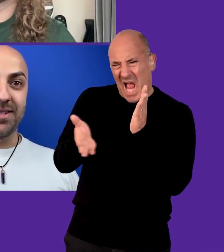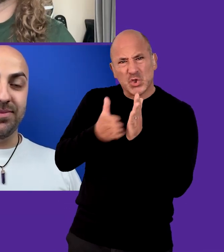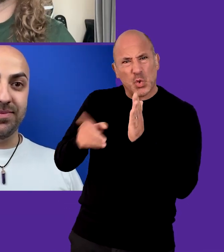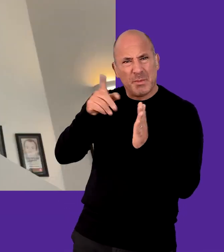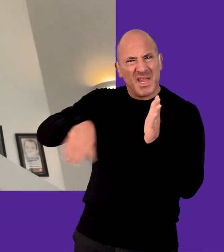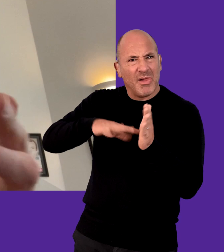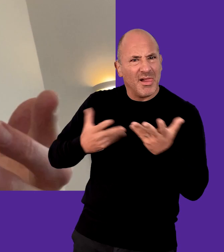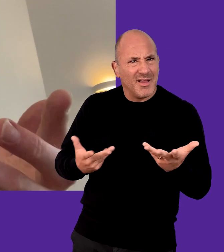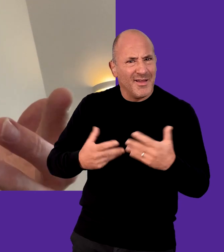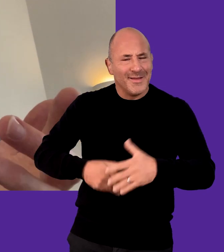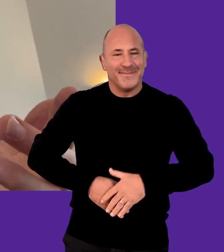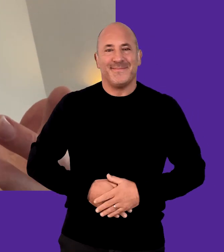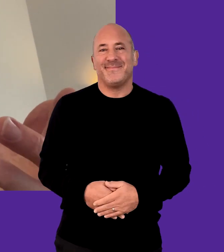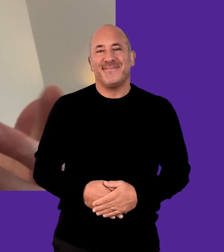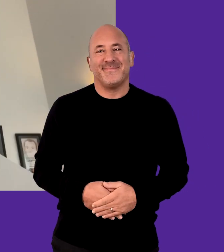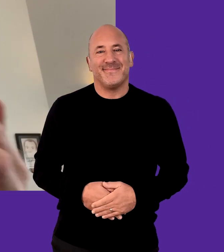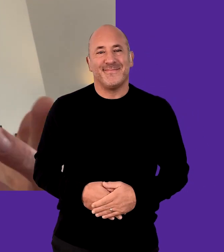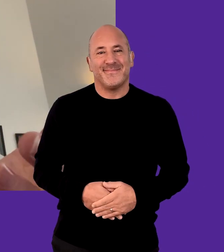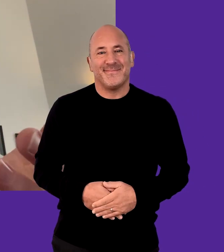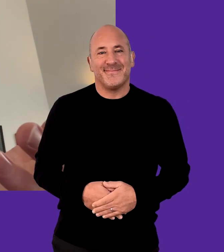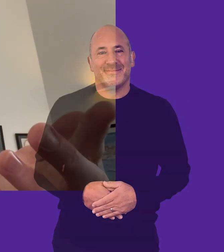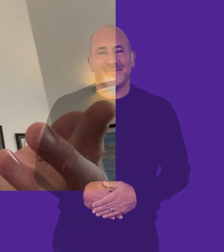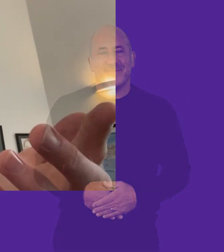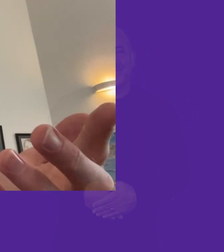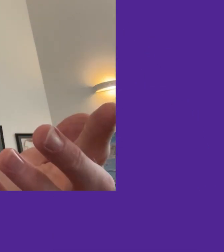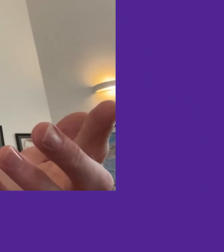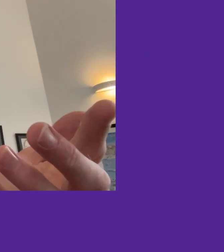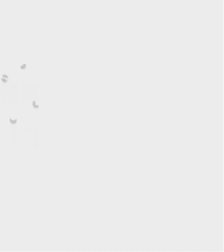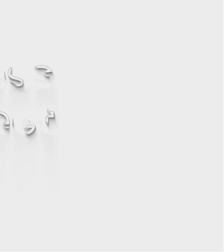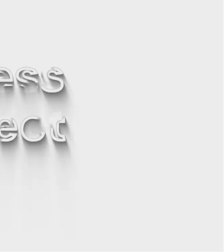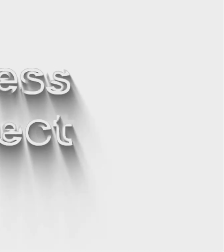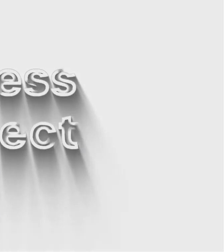And advocate. don't be an excluding Eric.